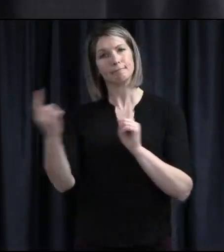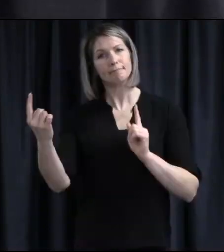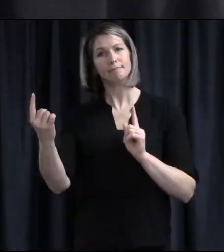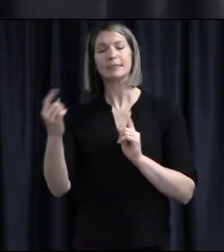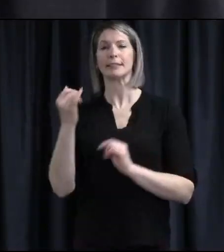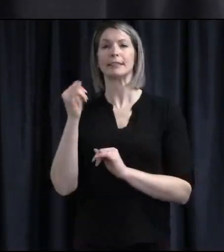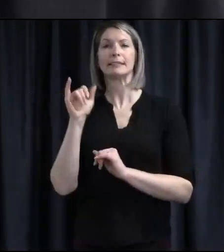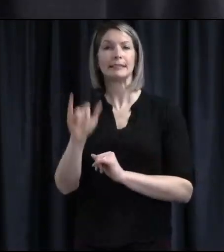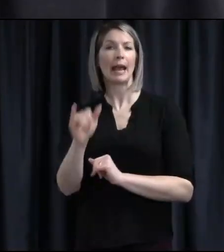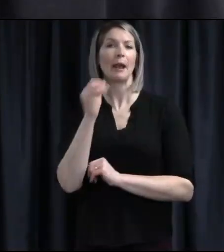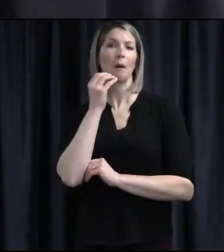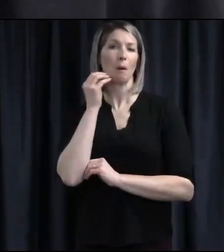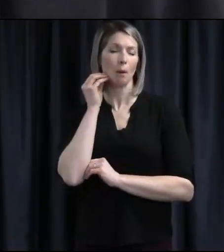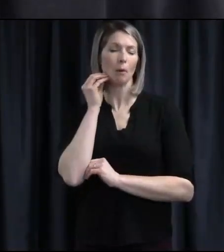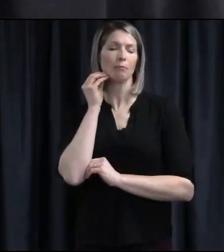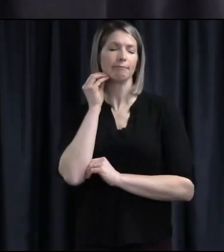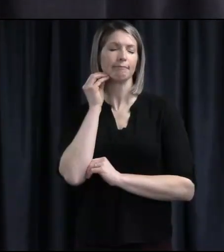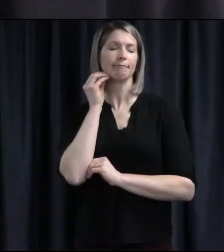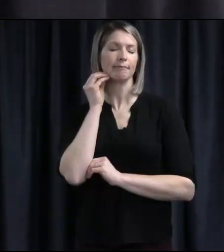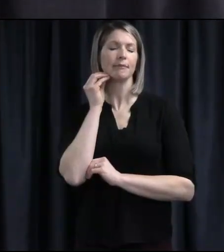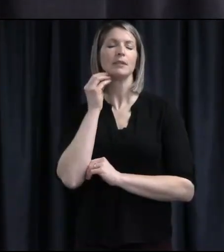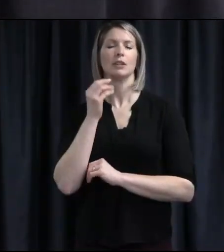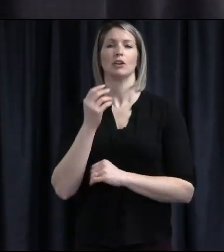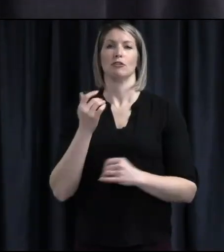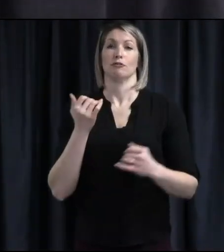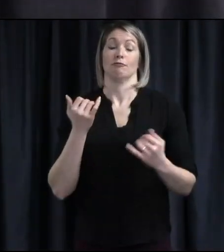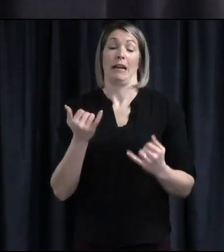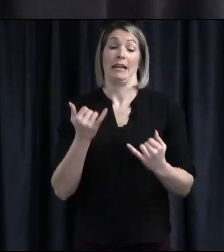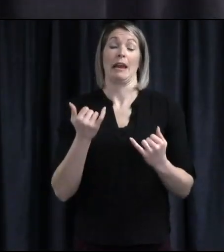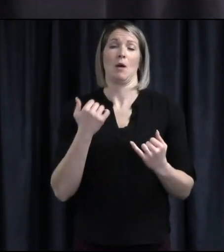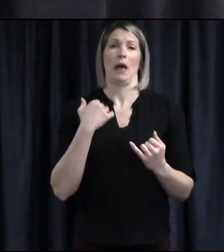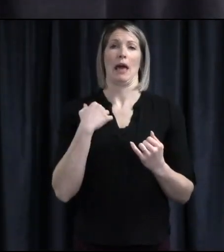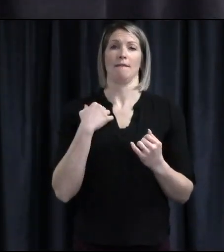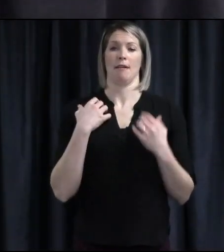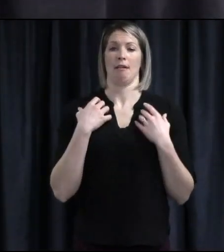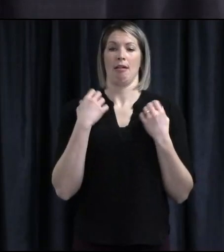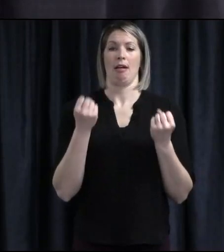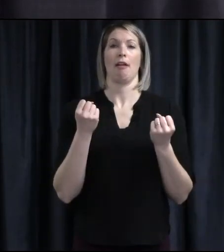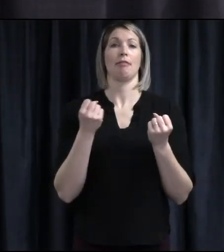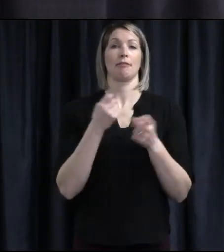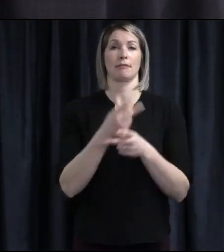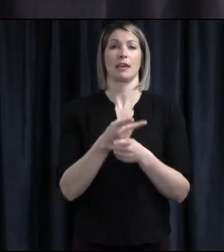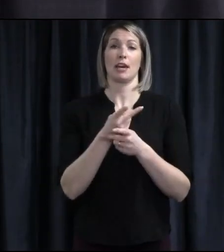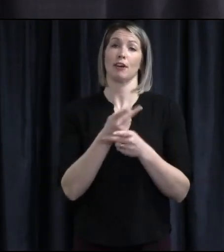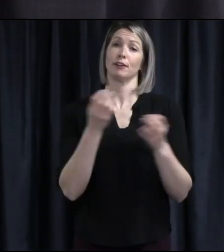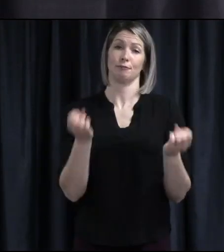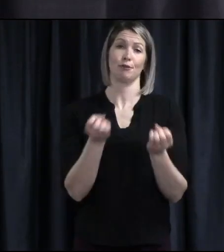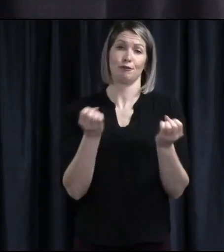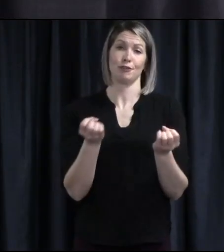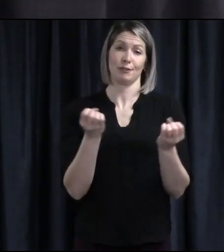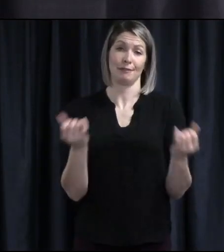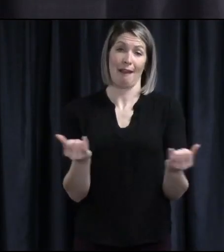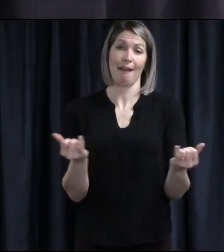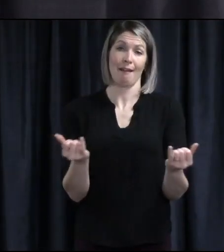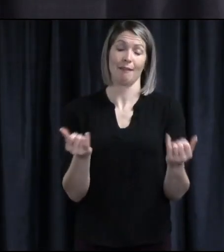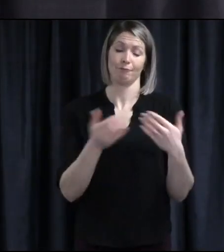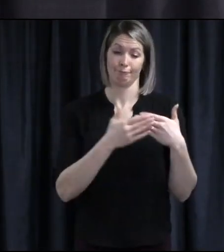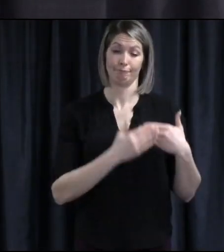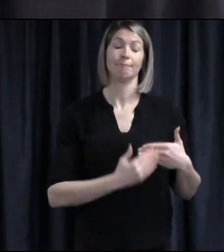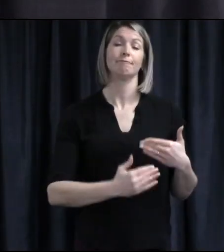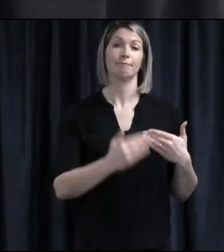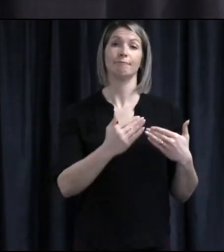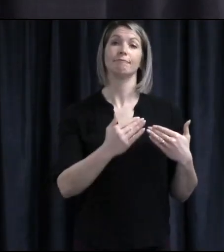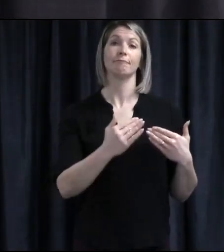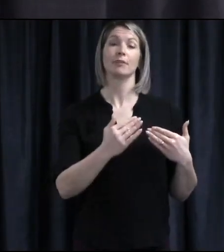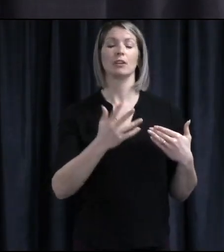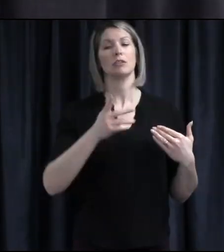important that as we deal with this healthcare crisis, realizing that there will be an impact on businesses as well. And it's important